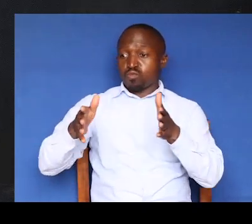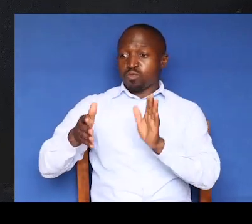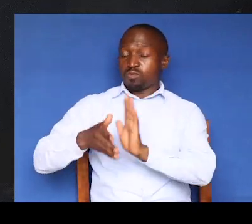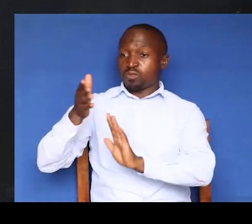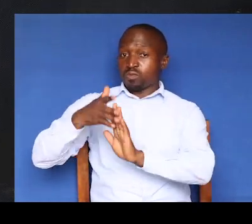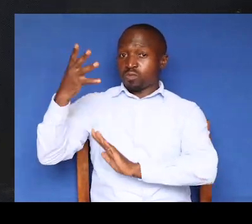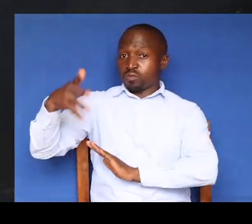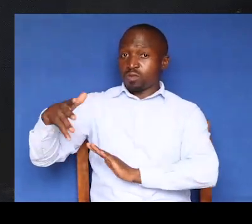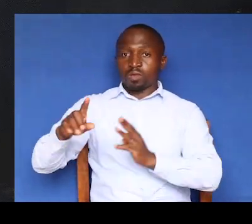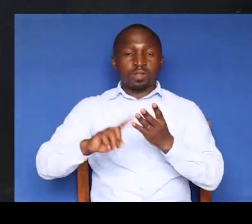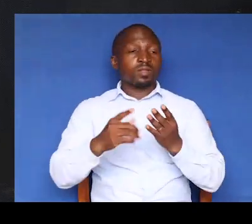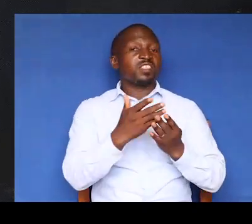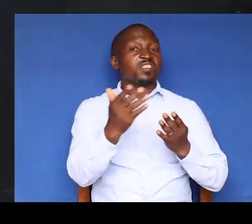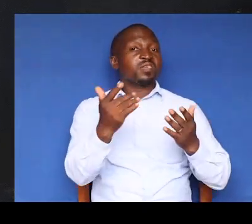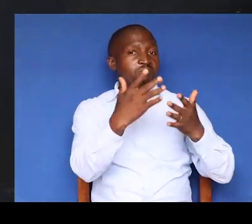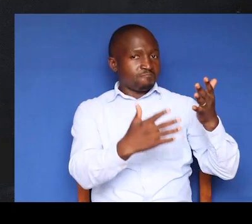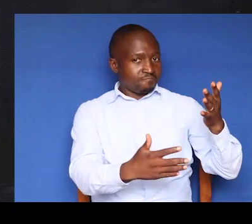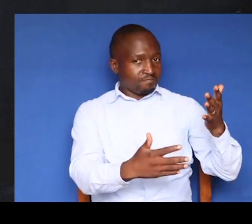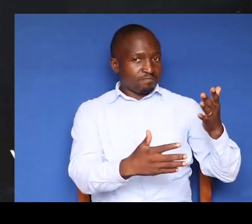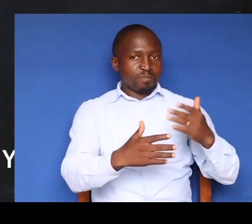areas, and the others.